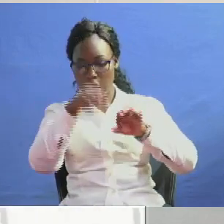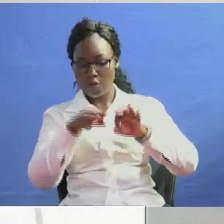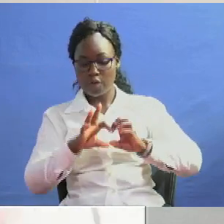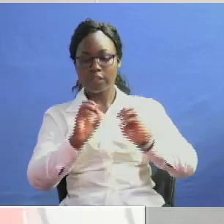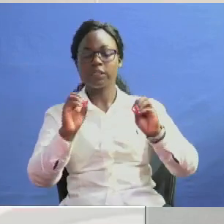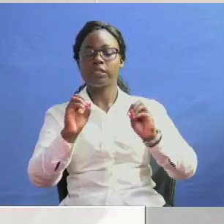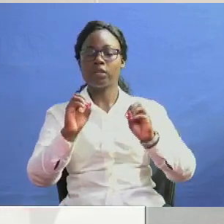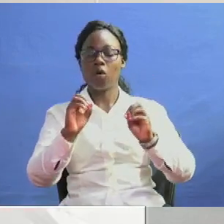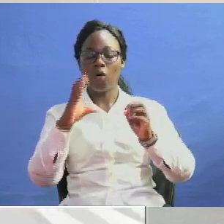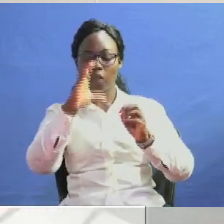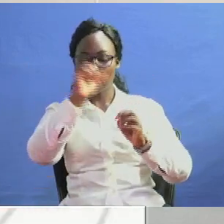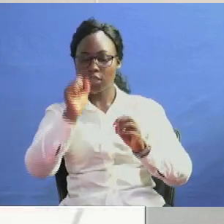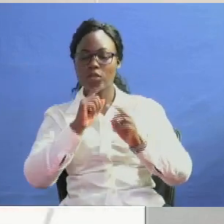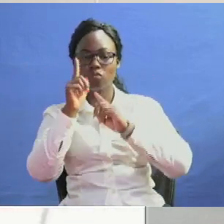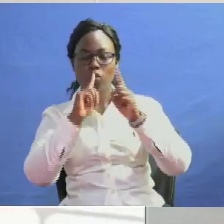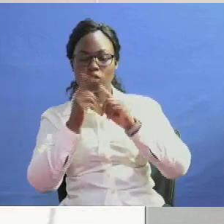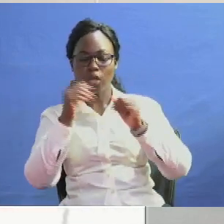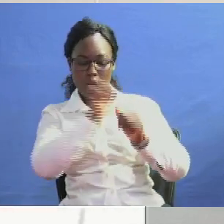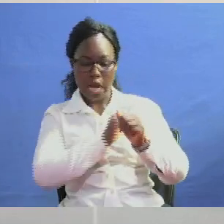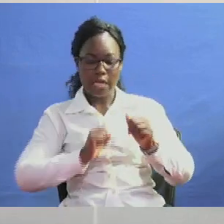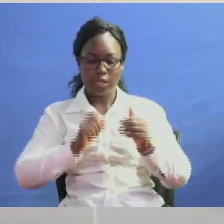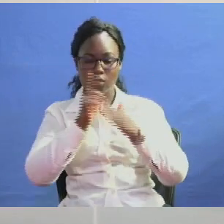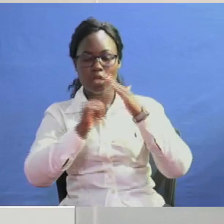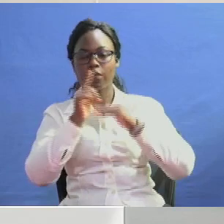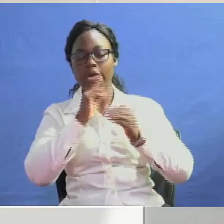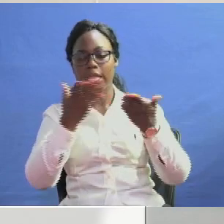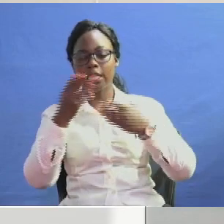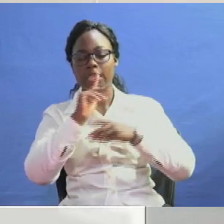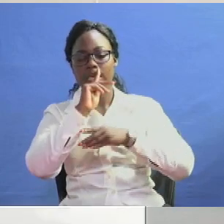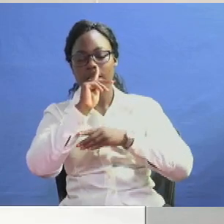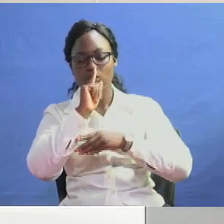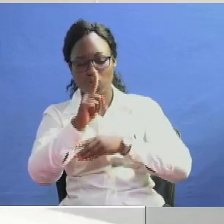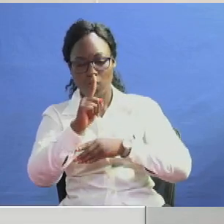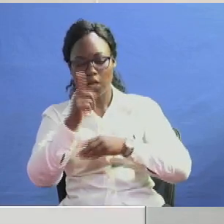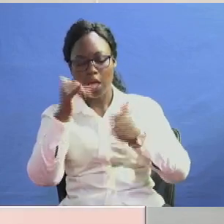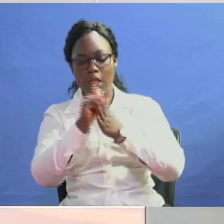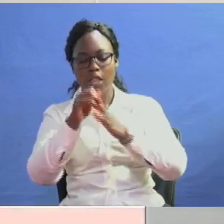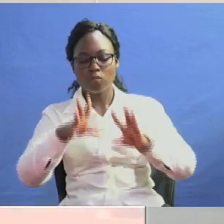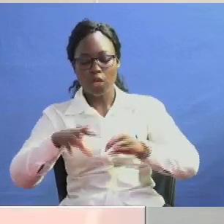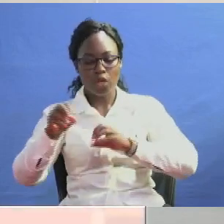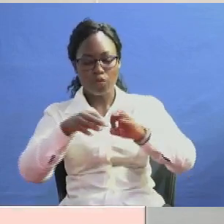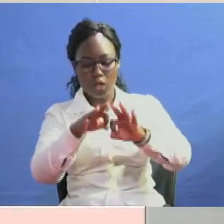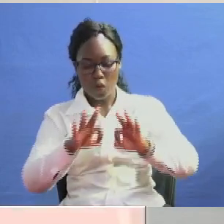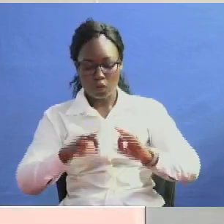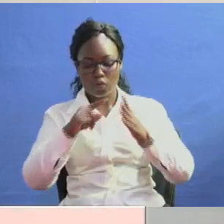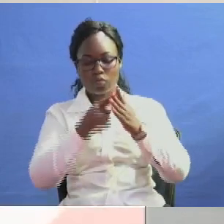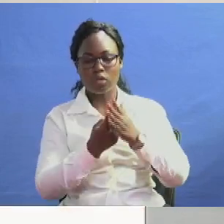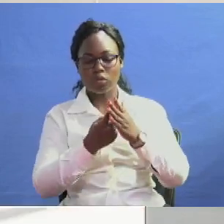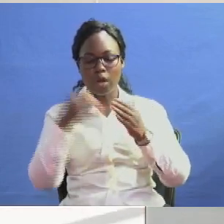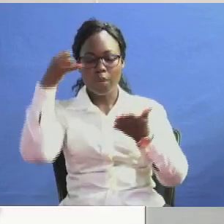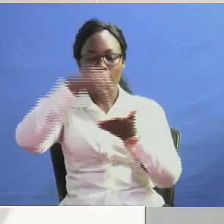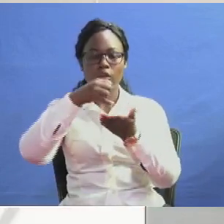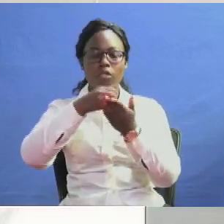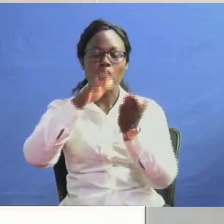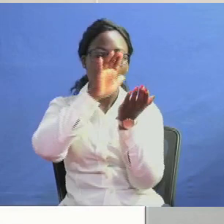was speaking before a Senate plenary where he also assured that the disbursement of the funds have begun, including to